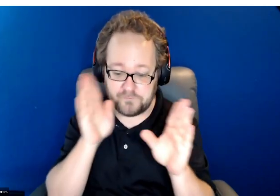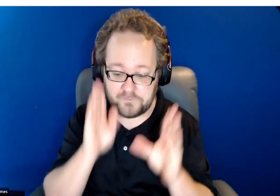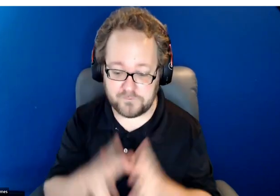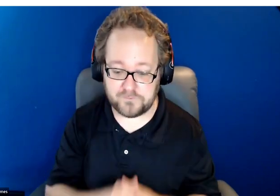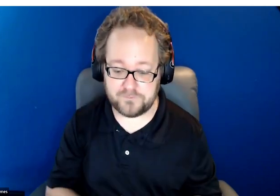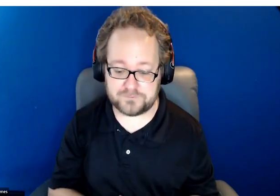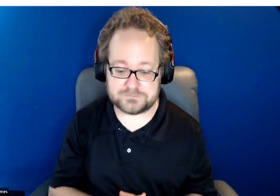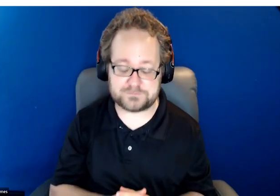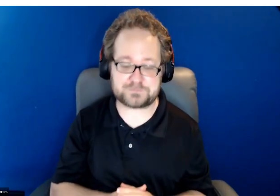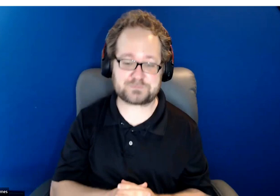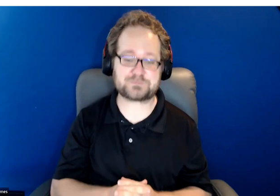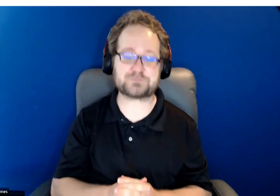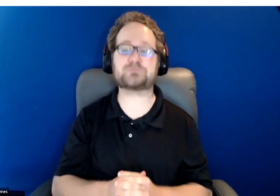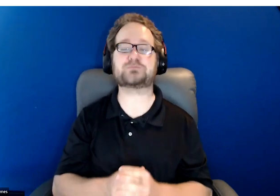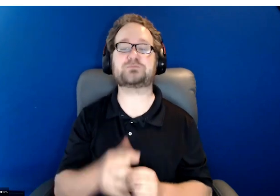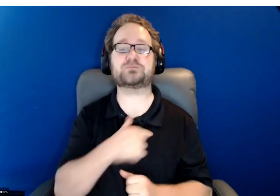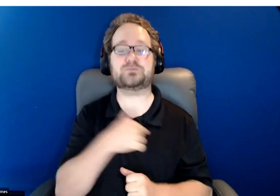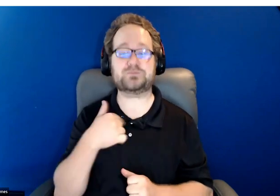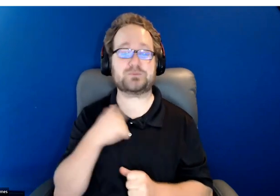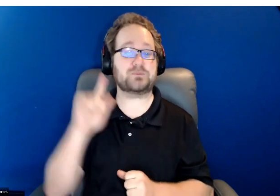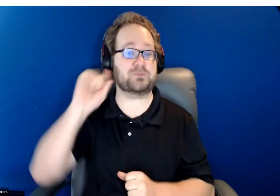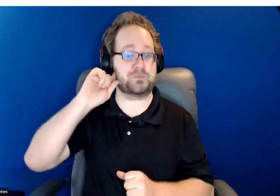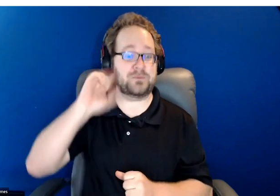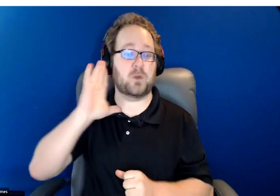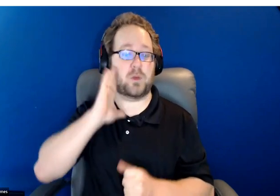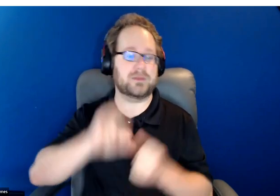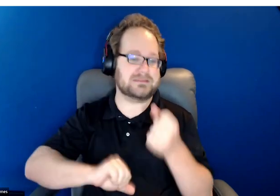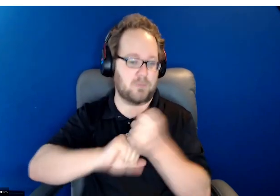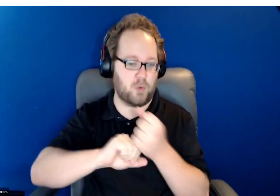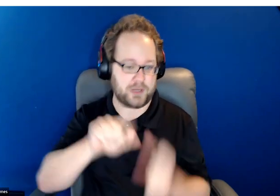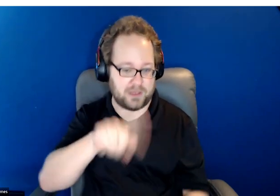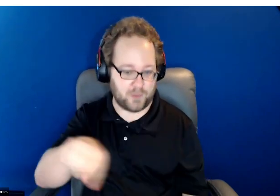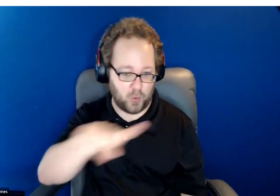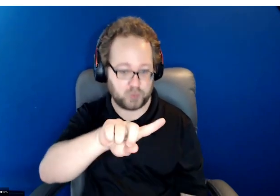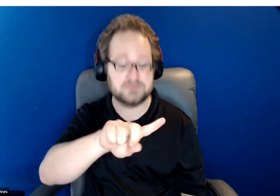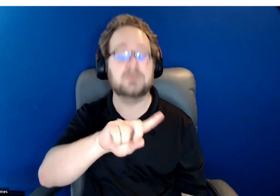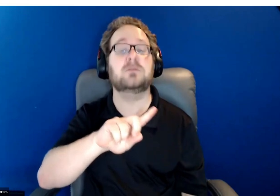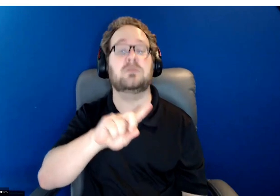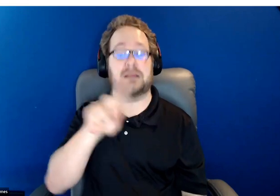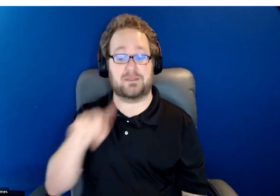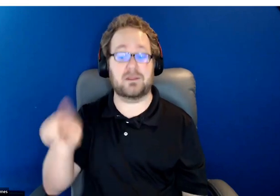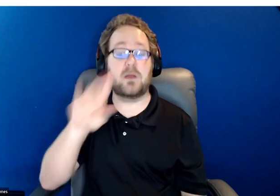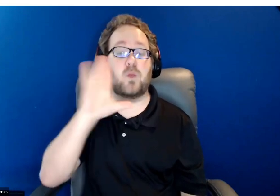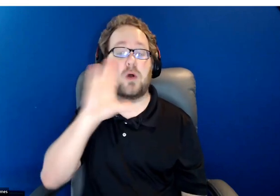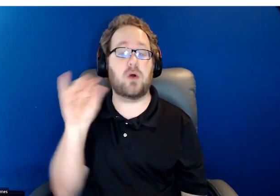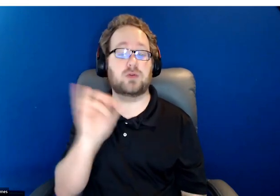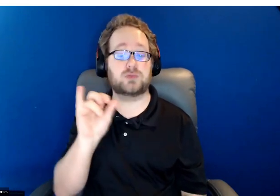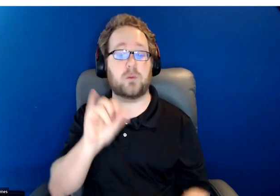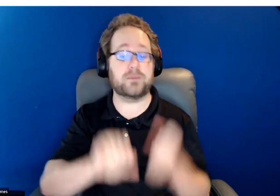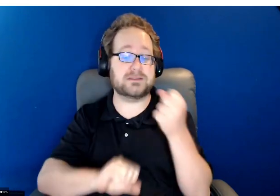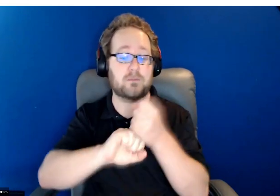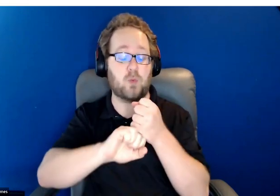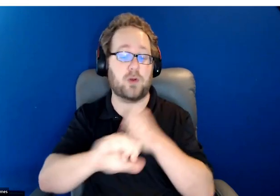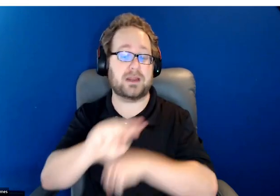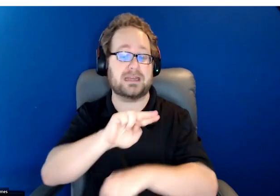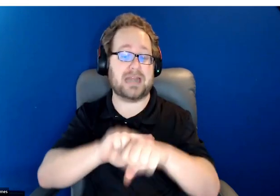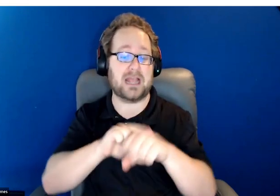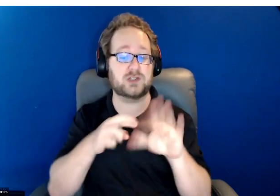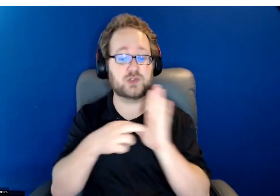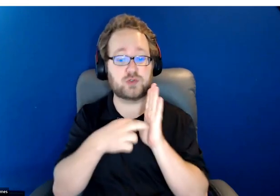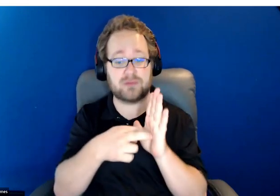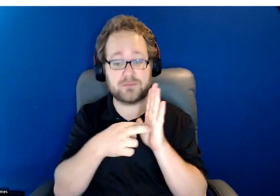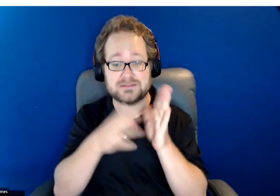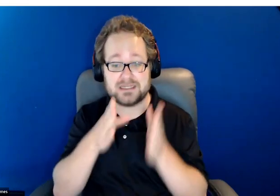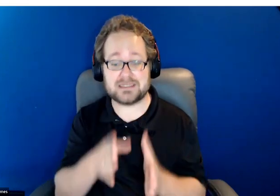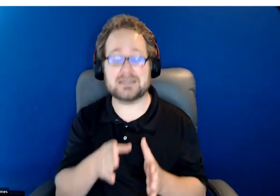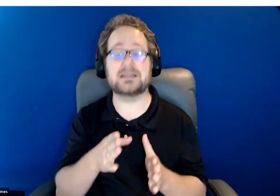Engagement Collaborative in particular will be supporting those. They will also be supporting a national representative poll